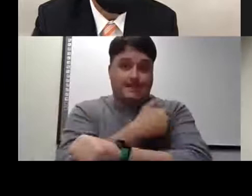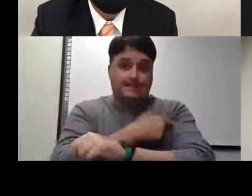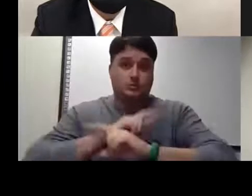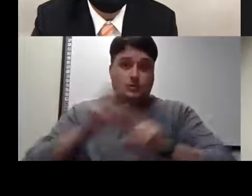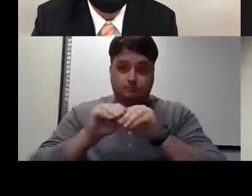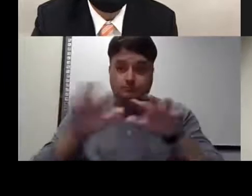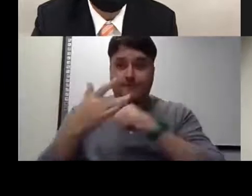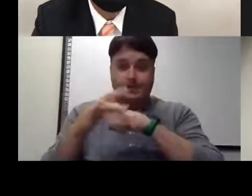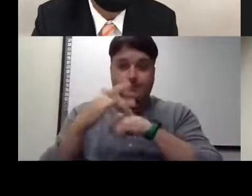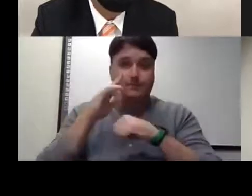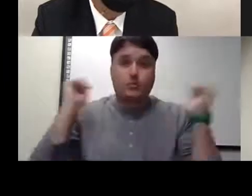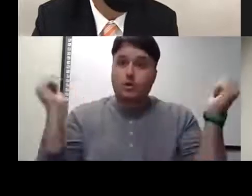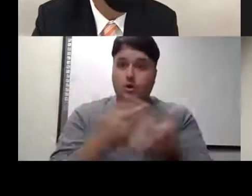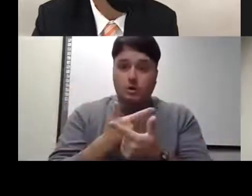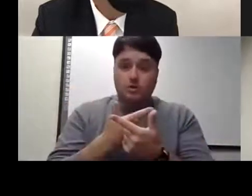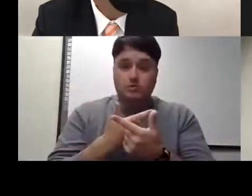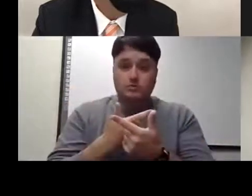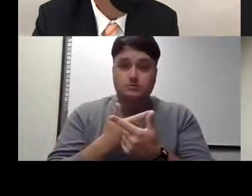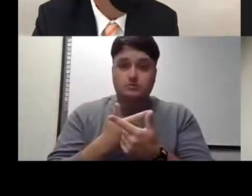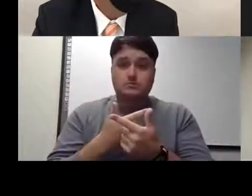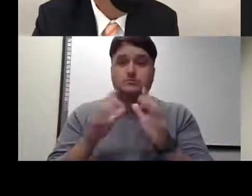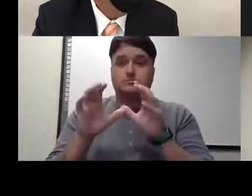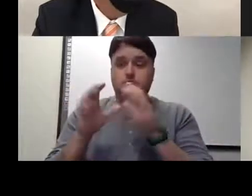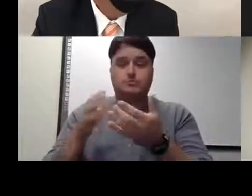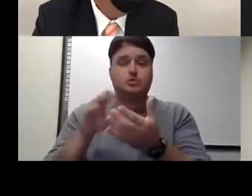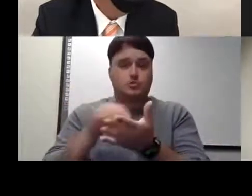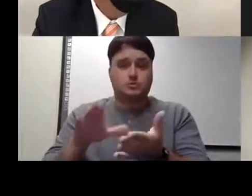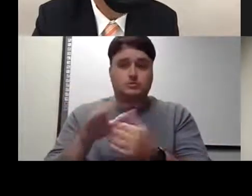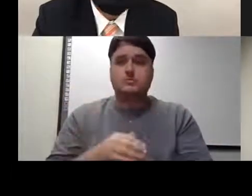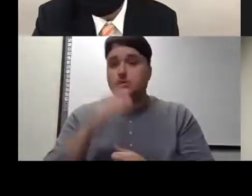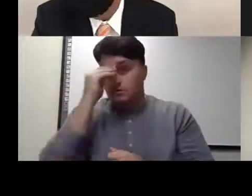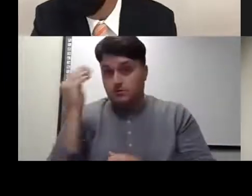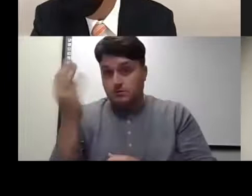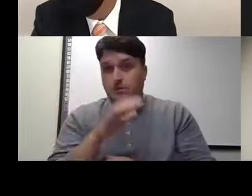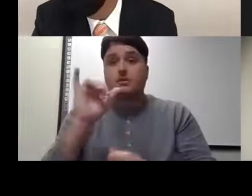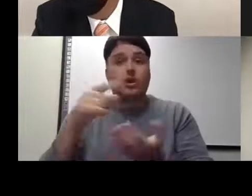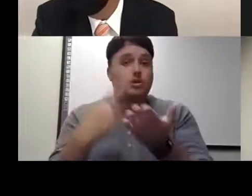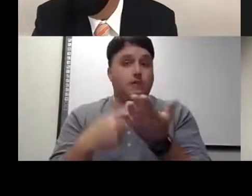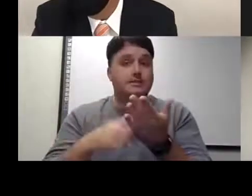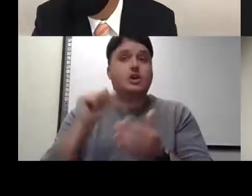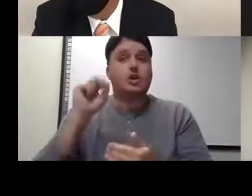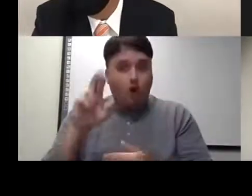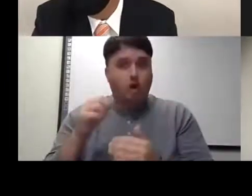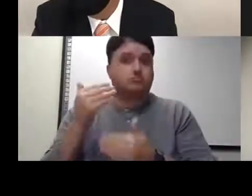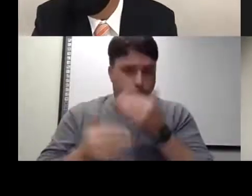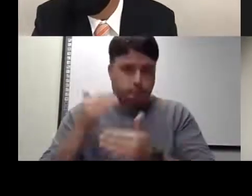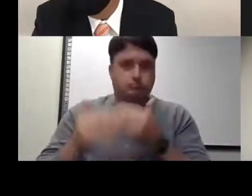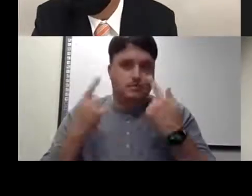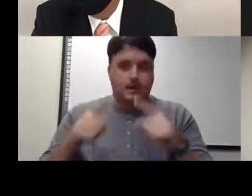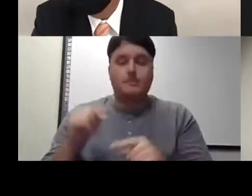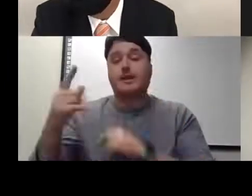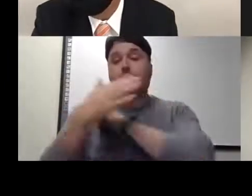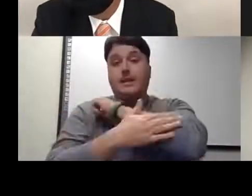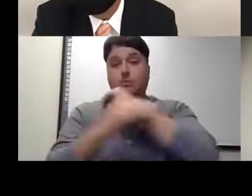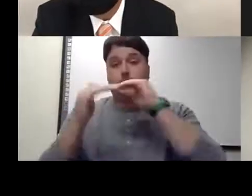available for all of our student population. So just want to let you know that those conversations are in the works at the county level, and